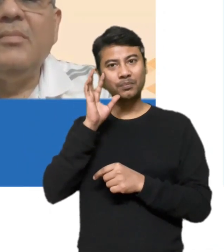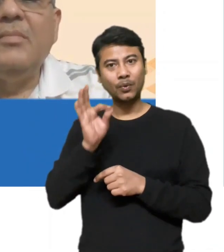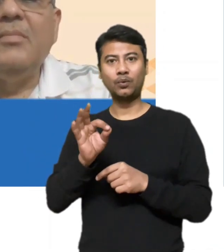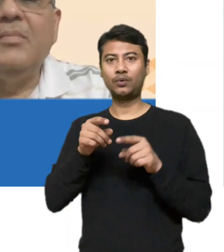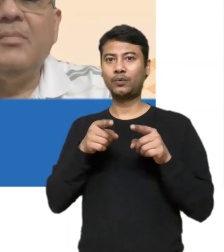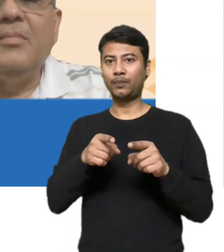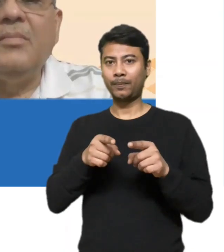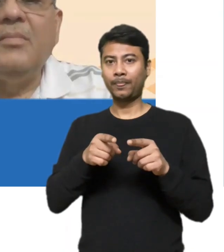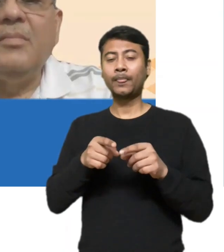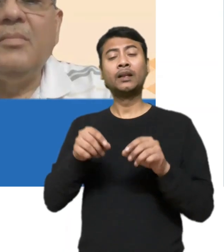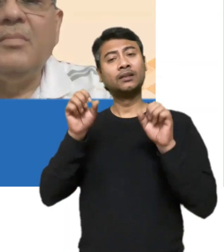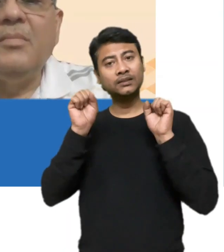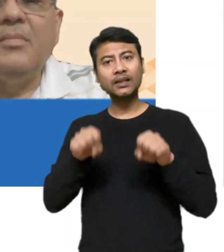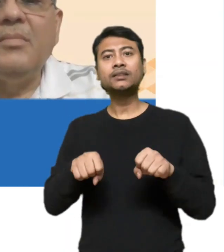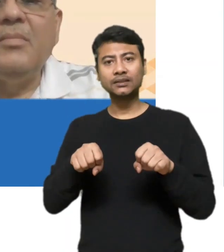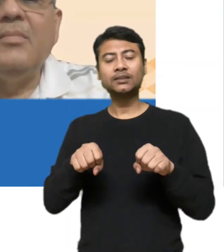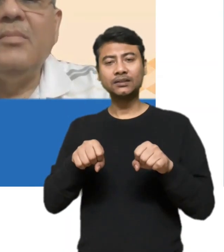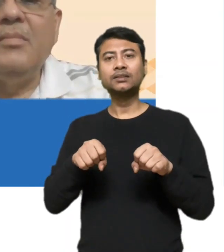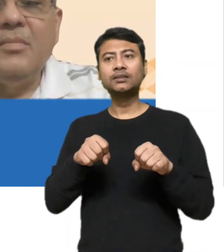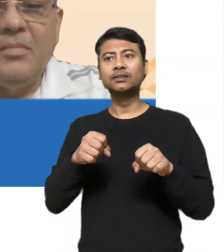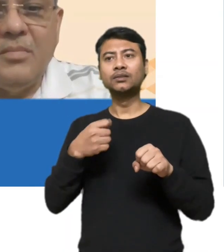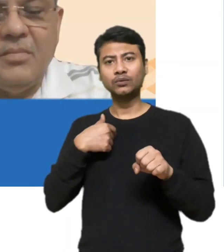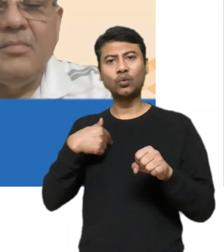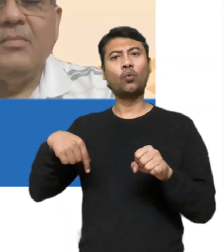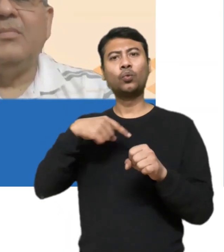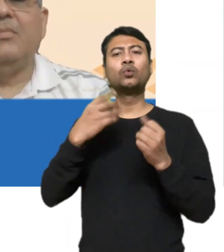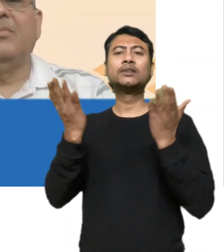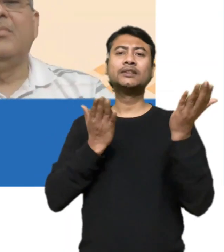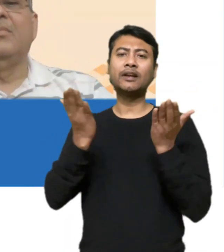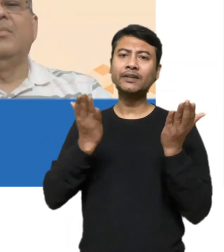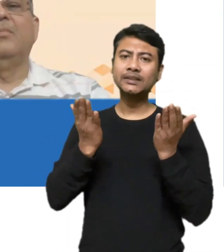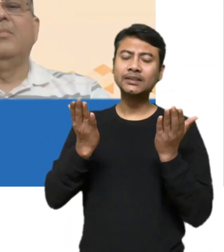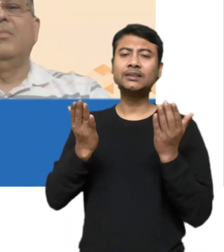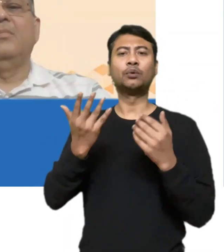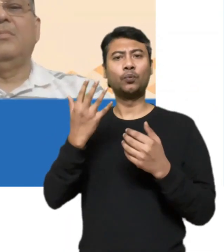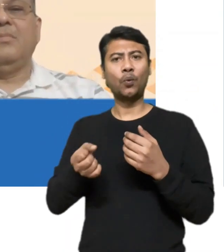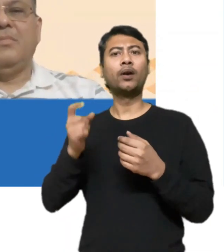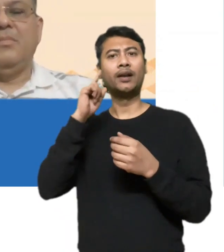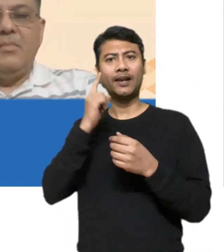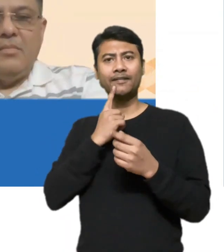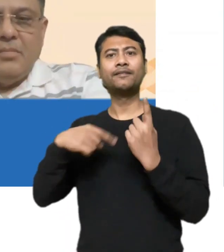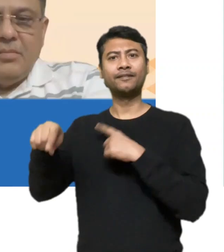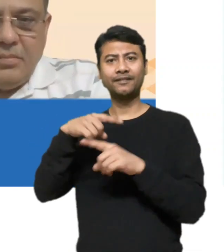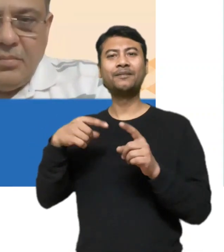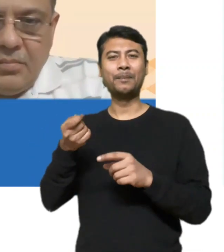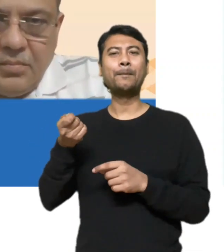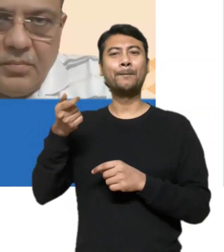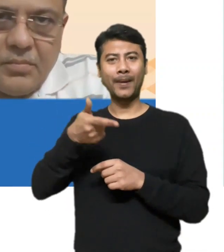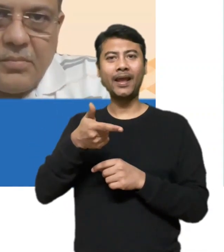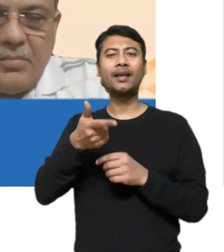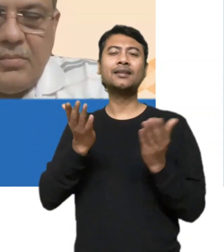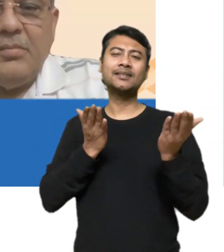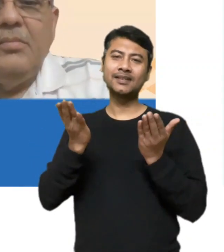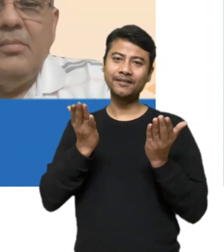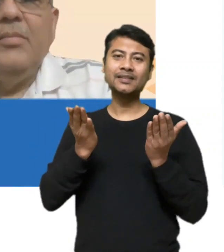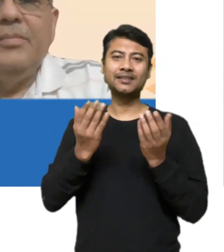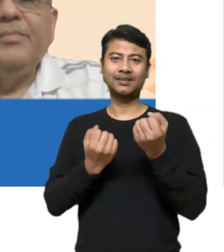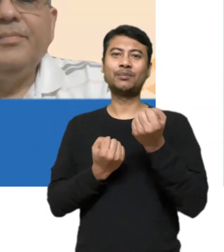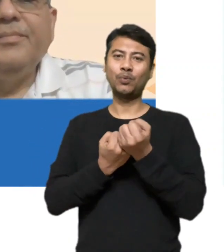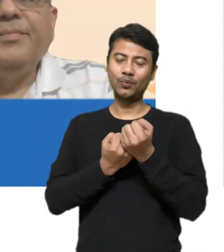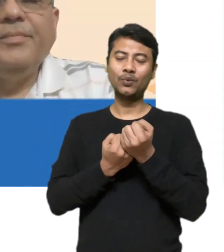on obviously getting deaf people to pay for these services, but really what we want is also to change society